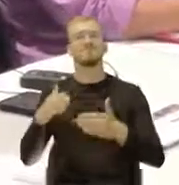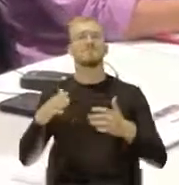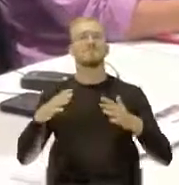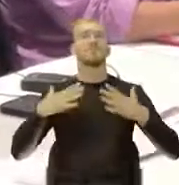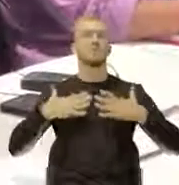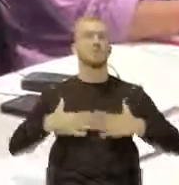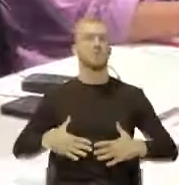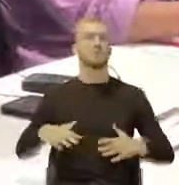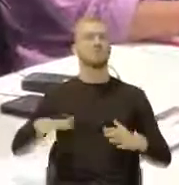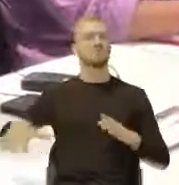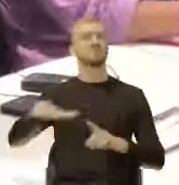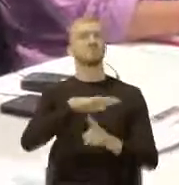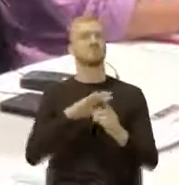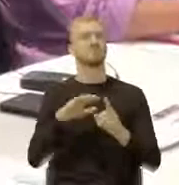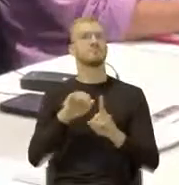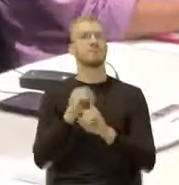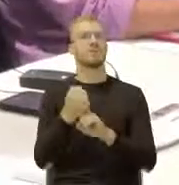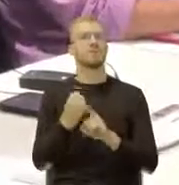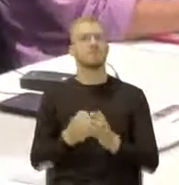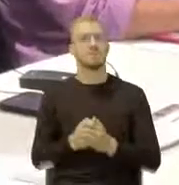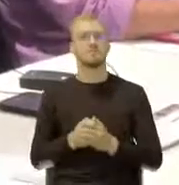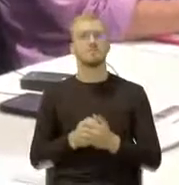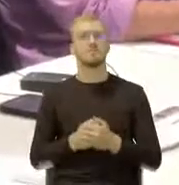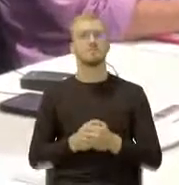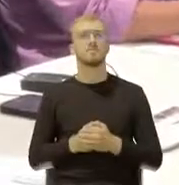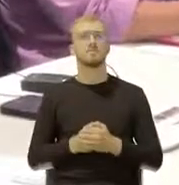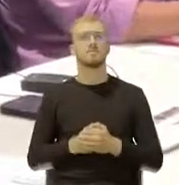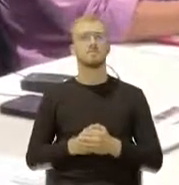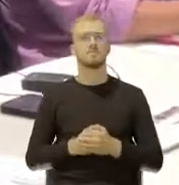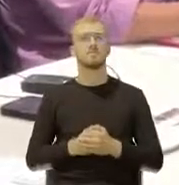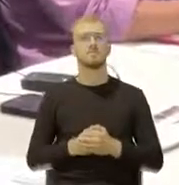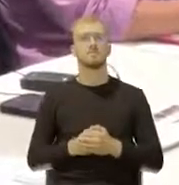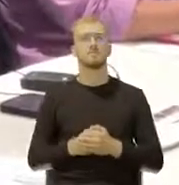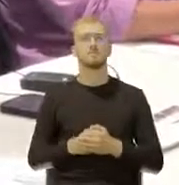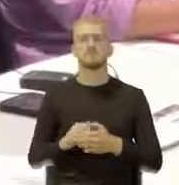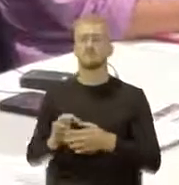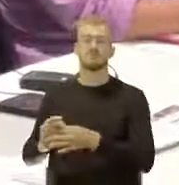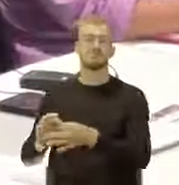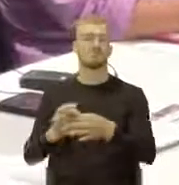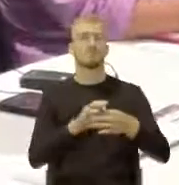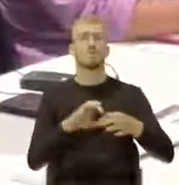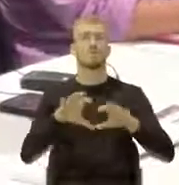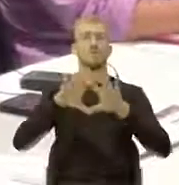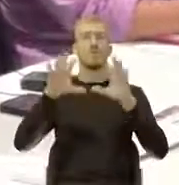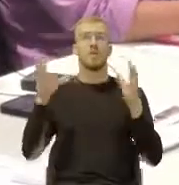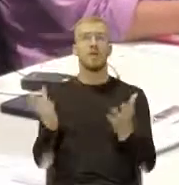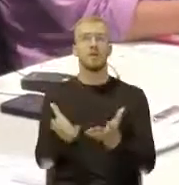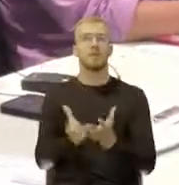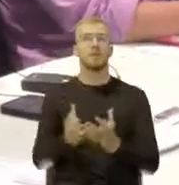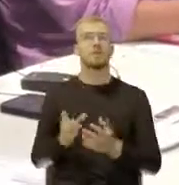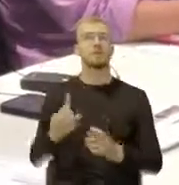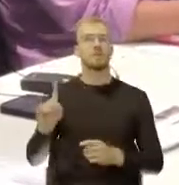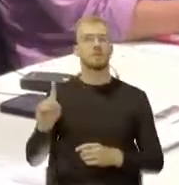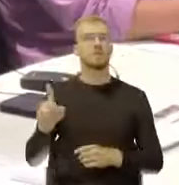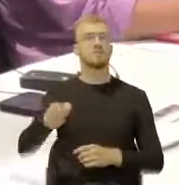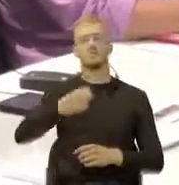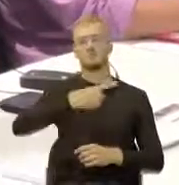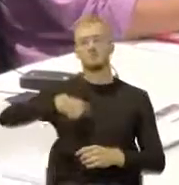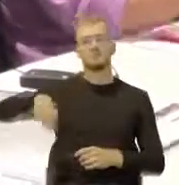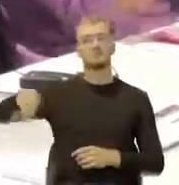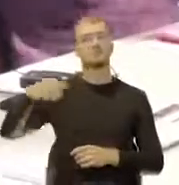for transform our city for better future and for better future for all. Thank you so